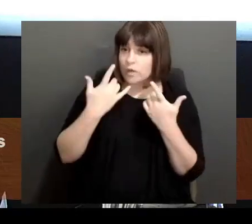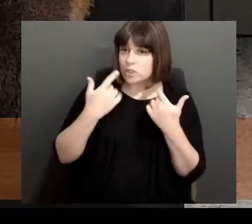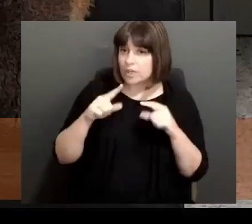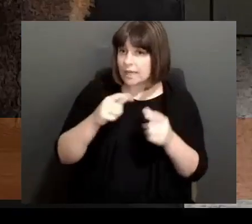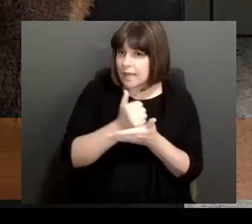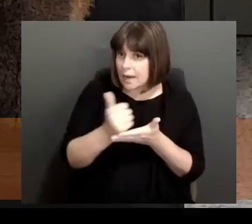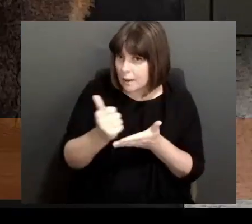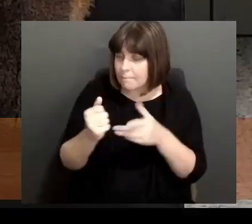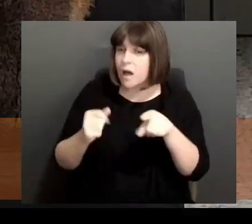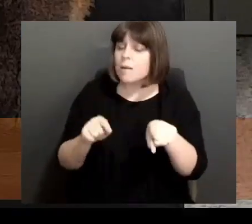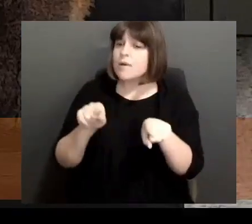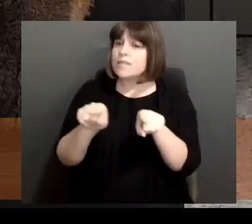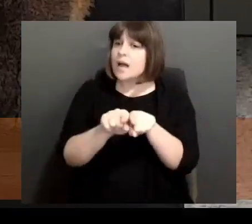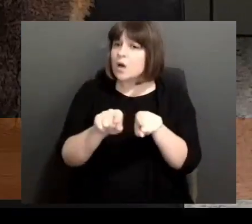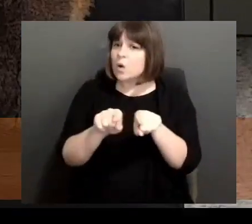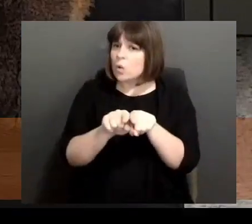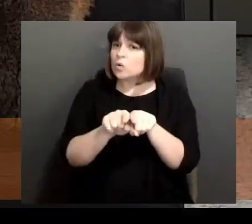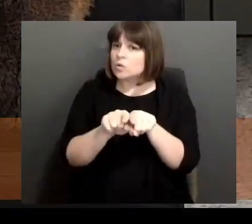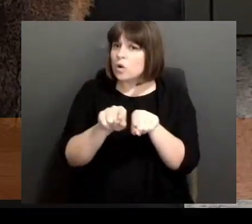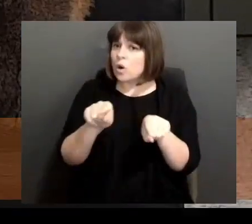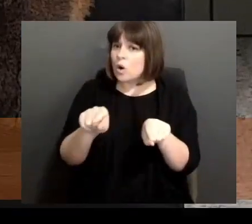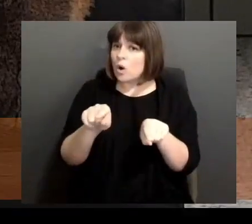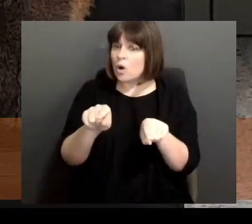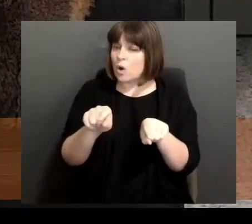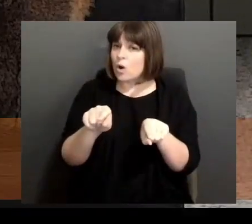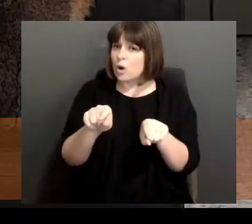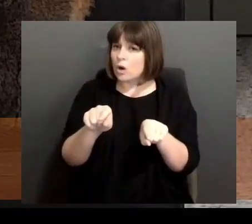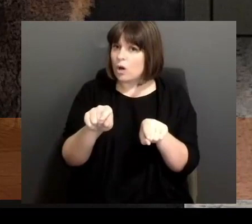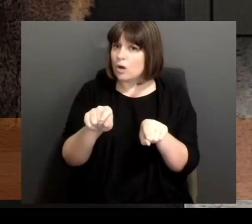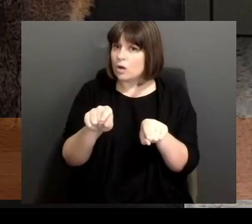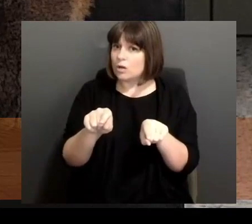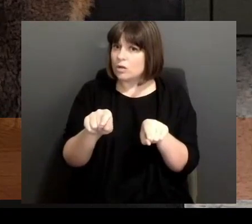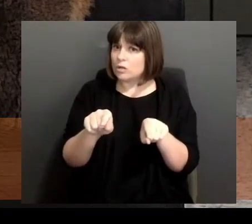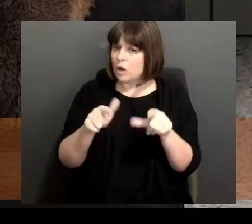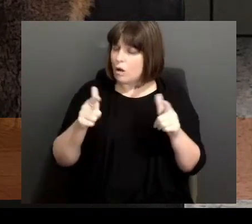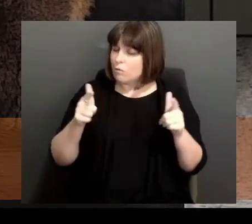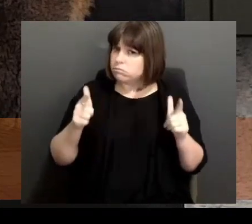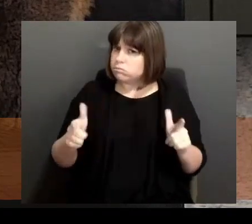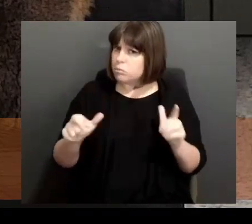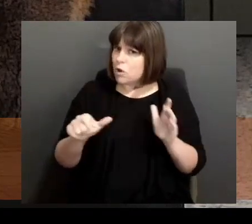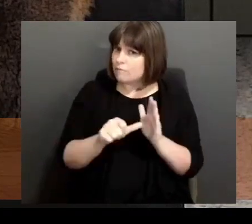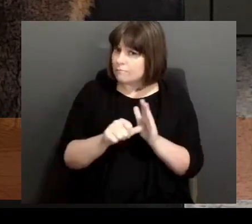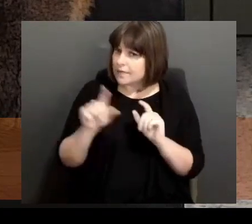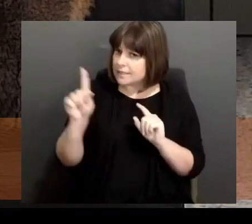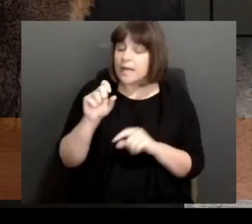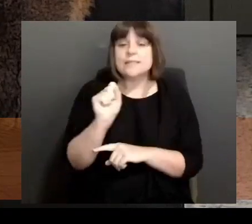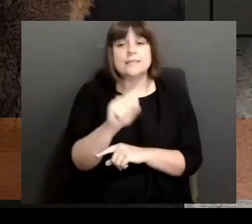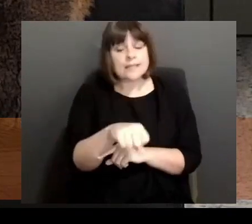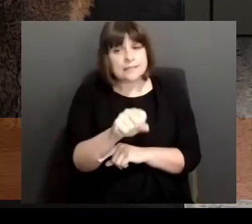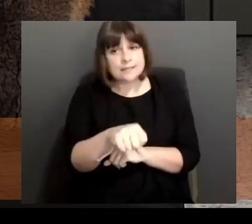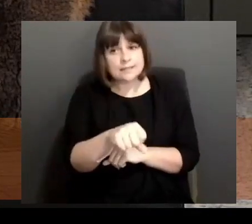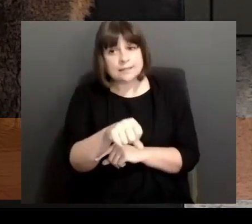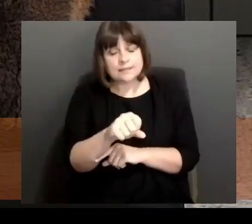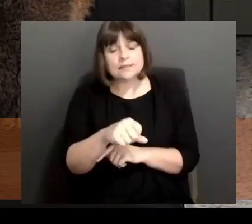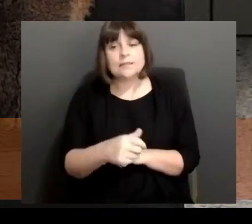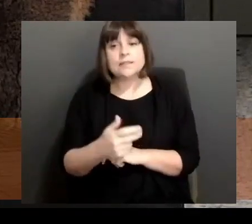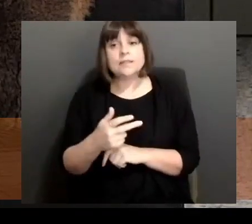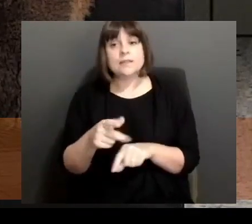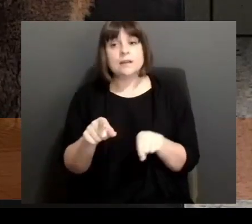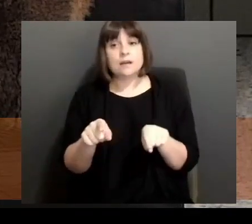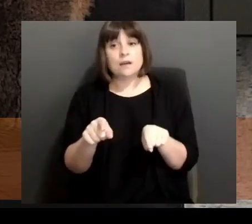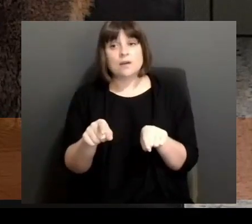is that also a considerable sum in today's terms? Well, yes, and if you like,